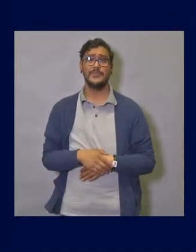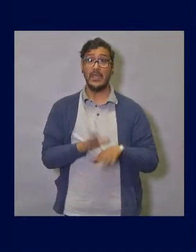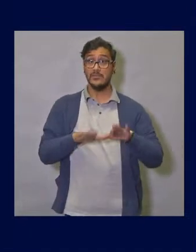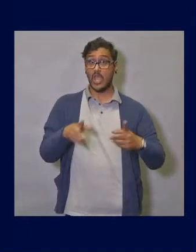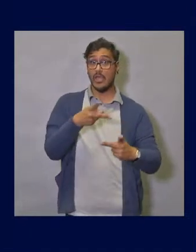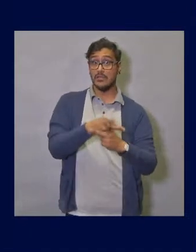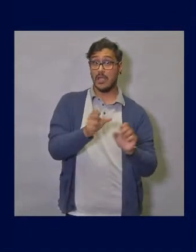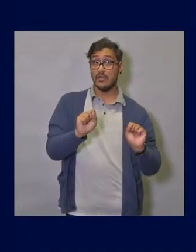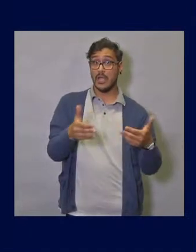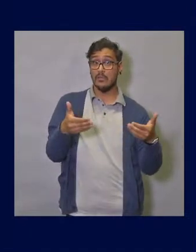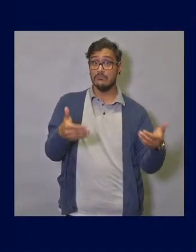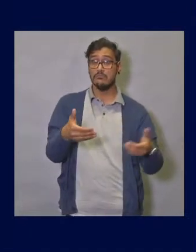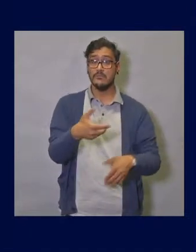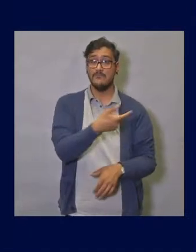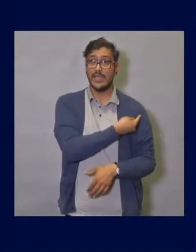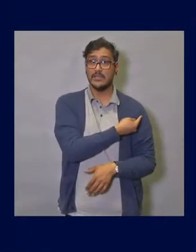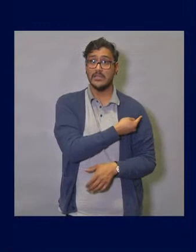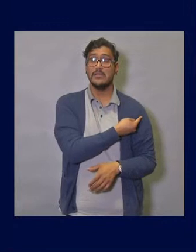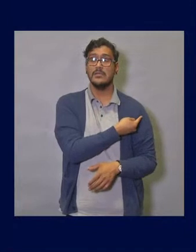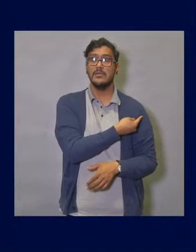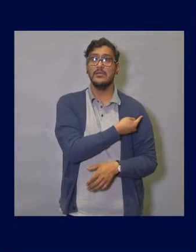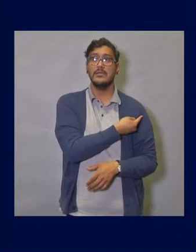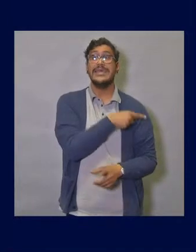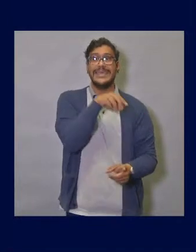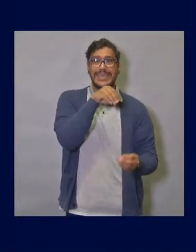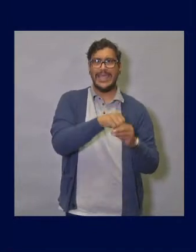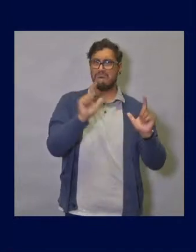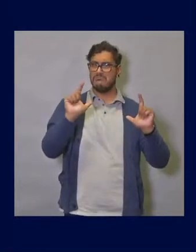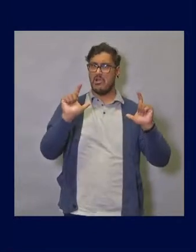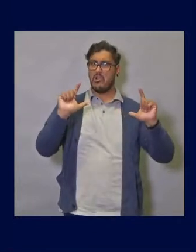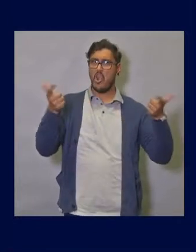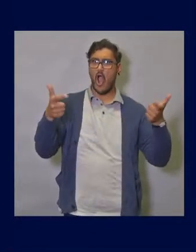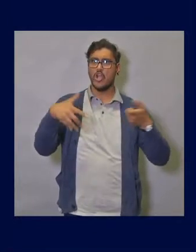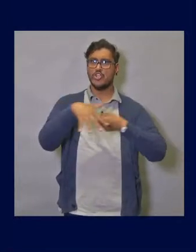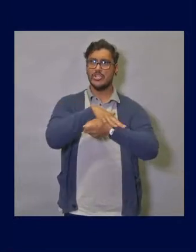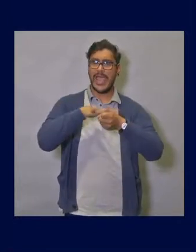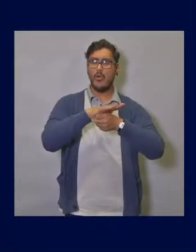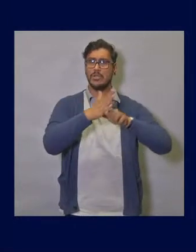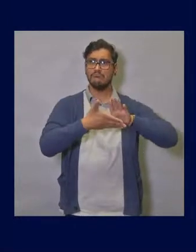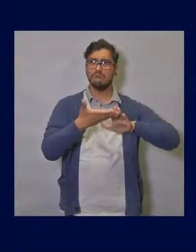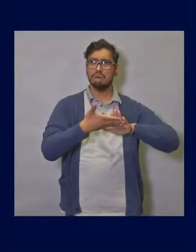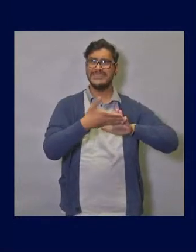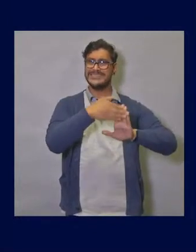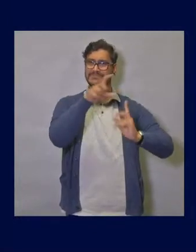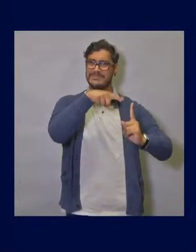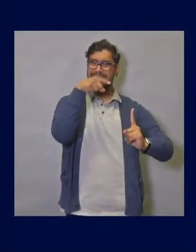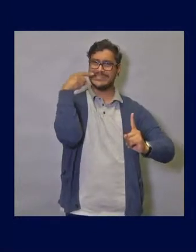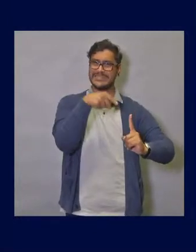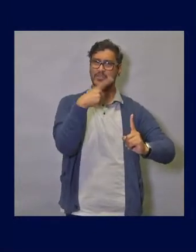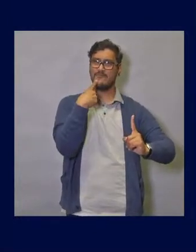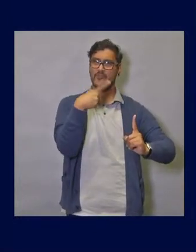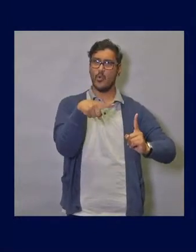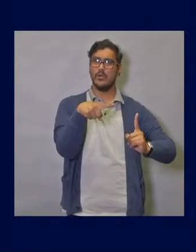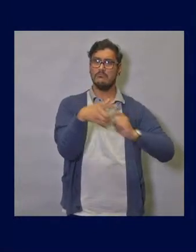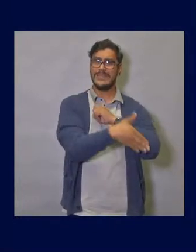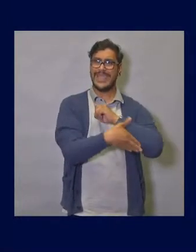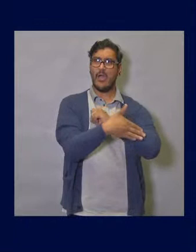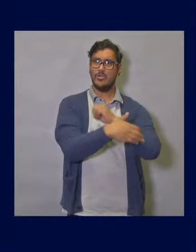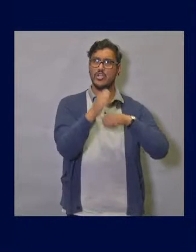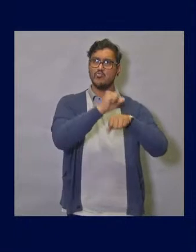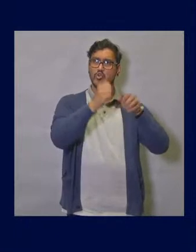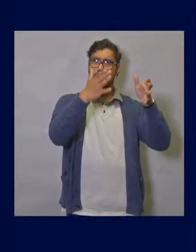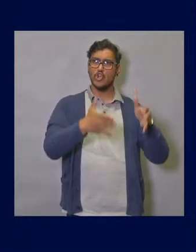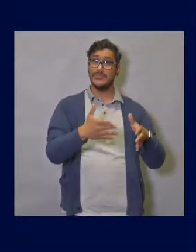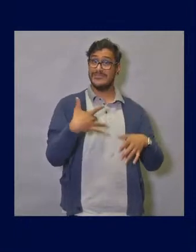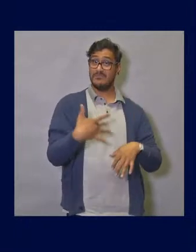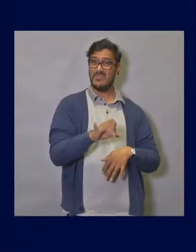at the county-run sites that are specific just for childcare workers. These will be held on